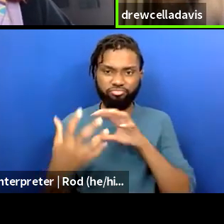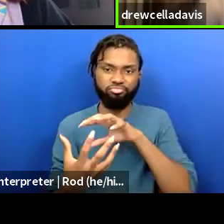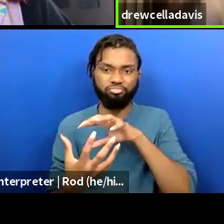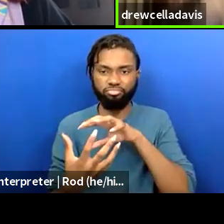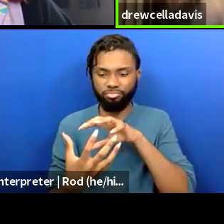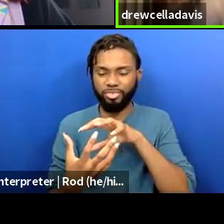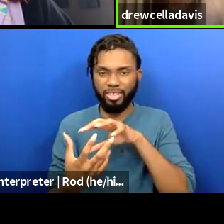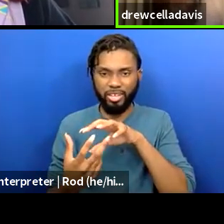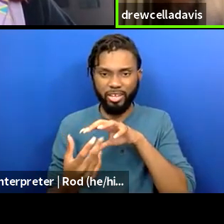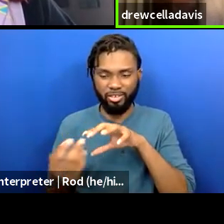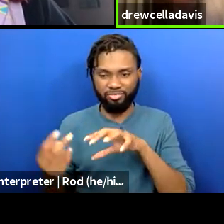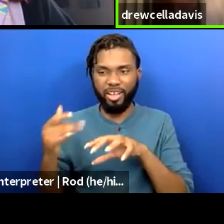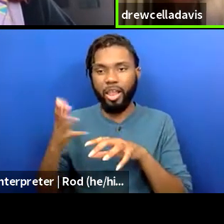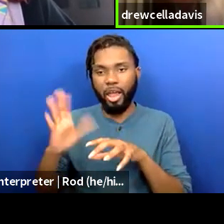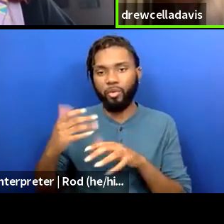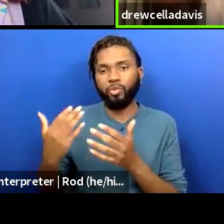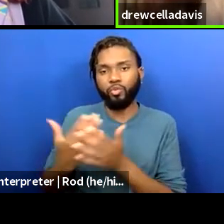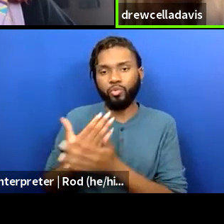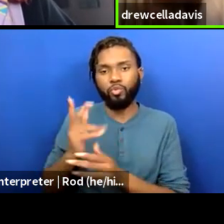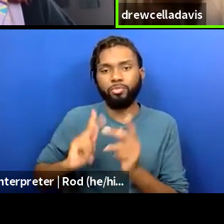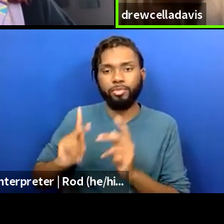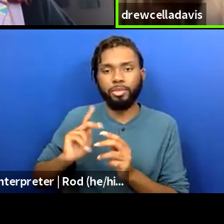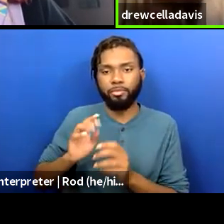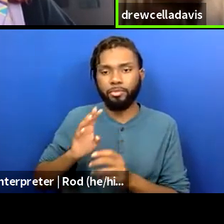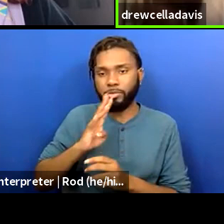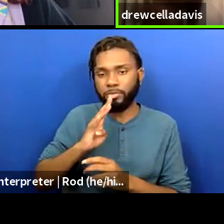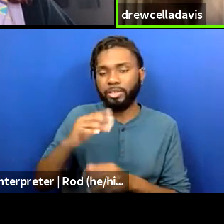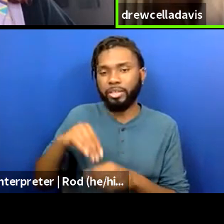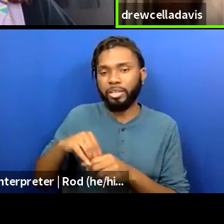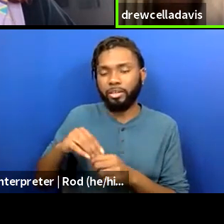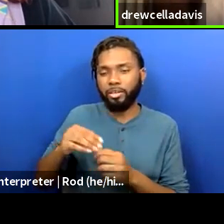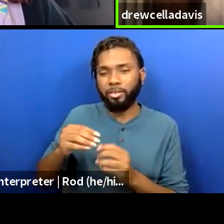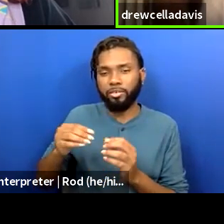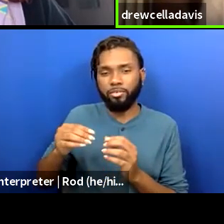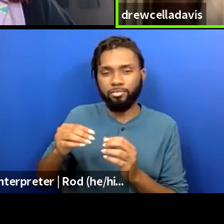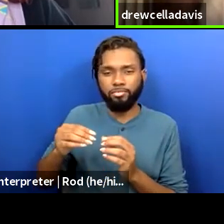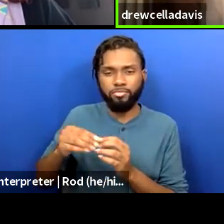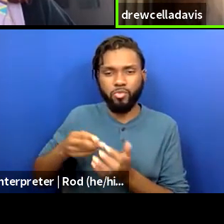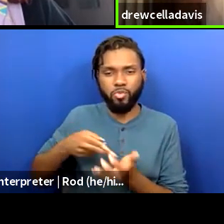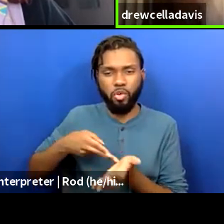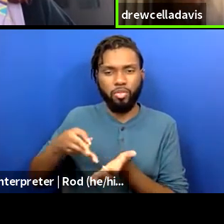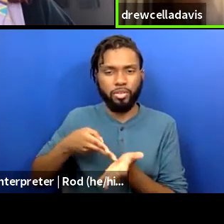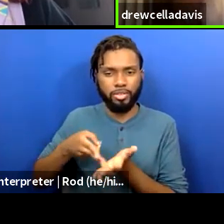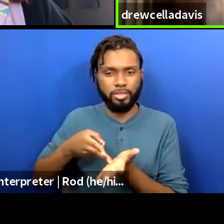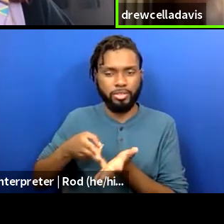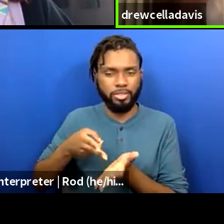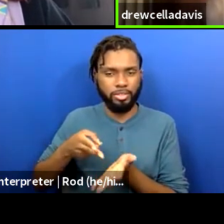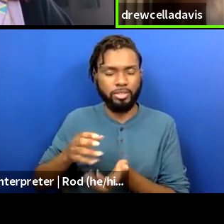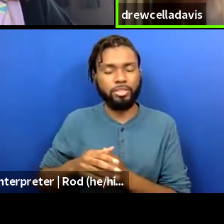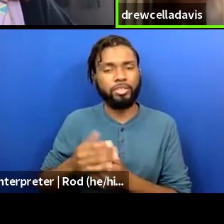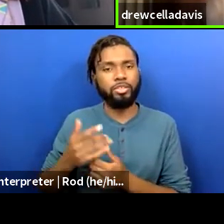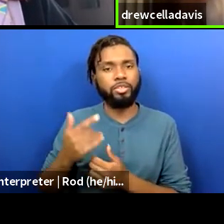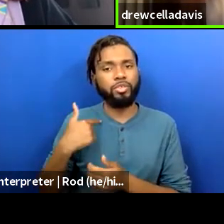new people speak, and then authentic. So like